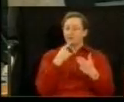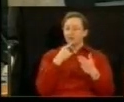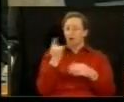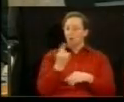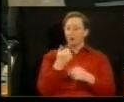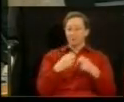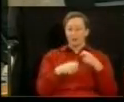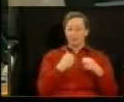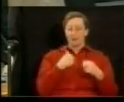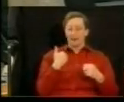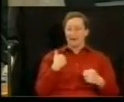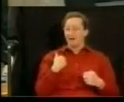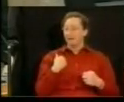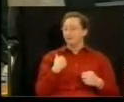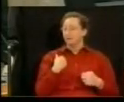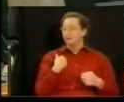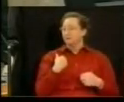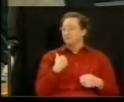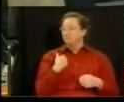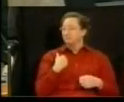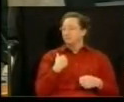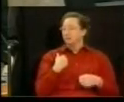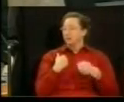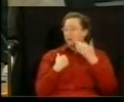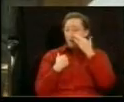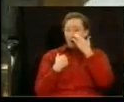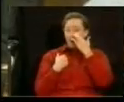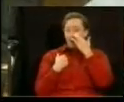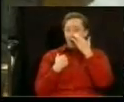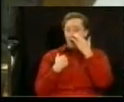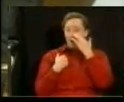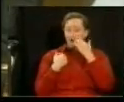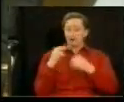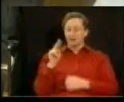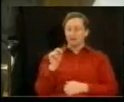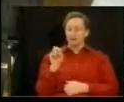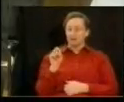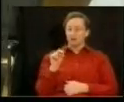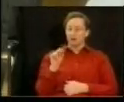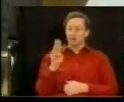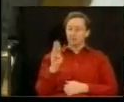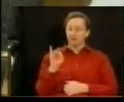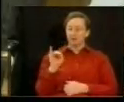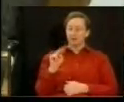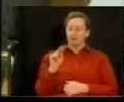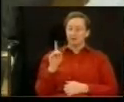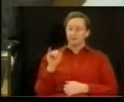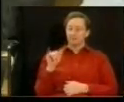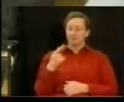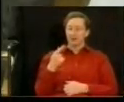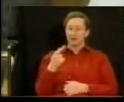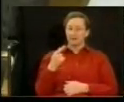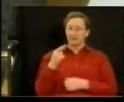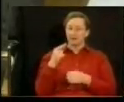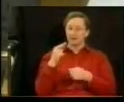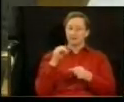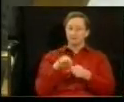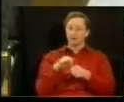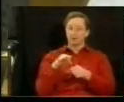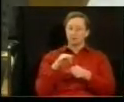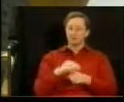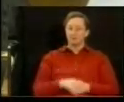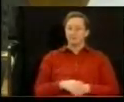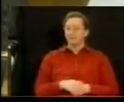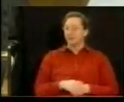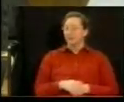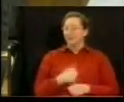and even though I second it, I want to get this on the floor, was the non-binding vote at the cost of public money. I'm